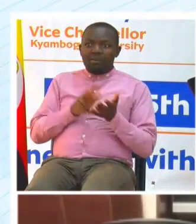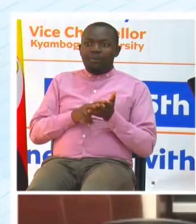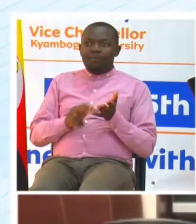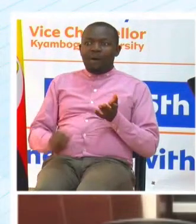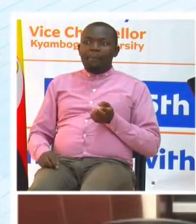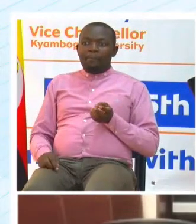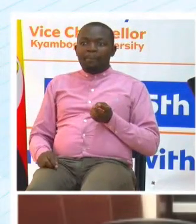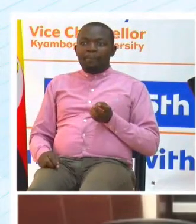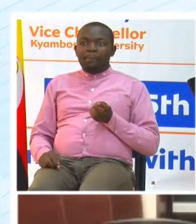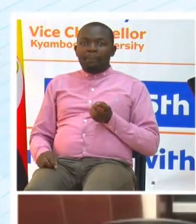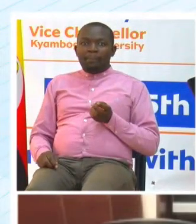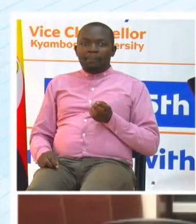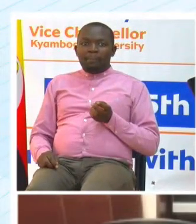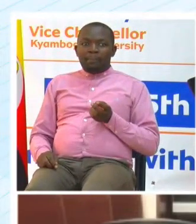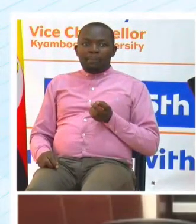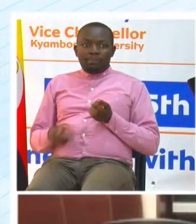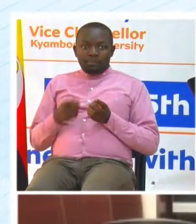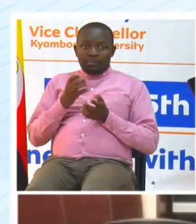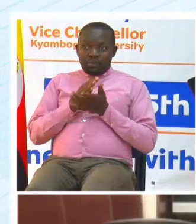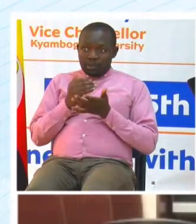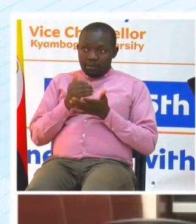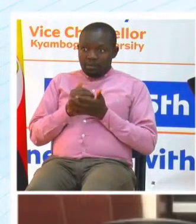the electrical department.